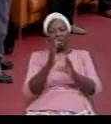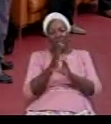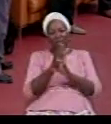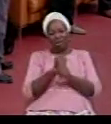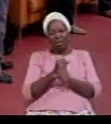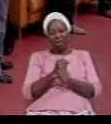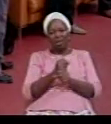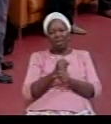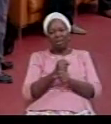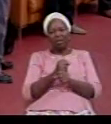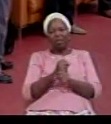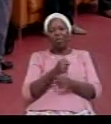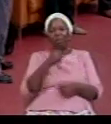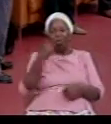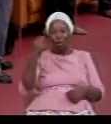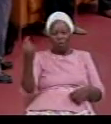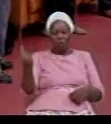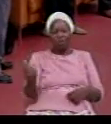regularly.